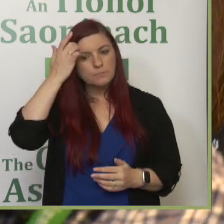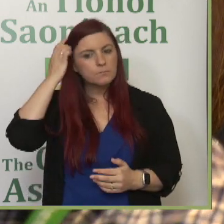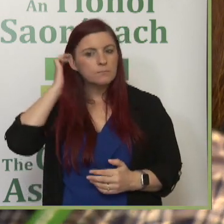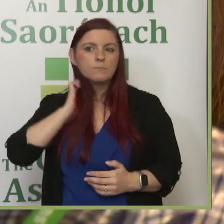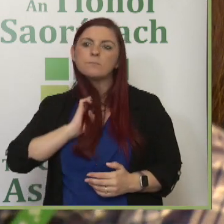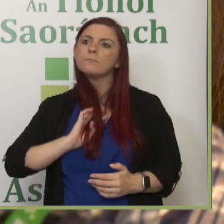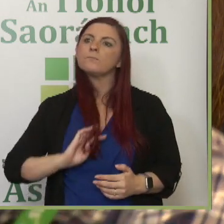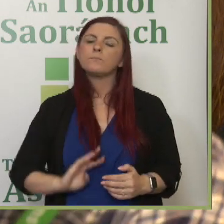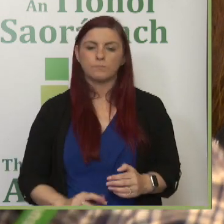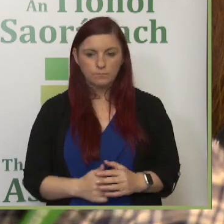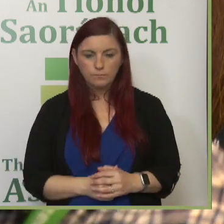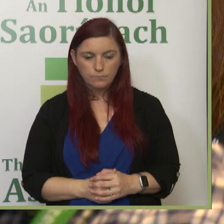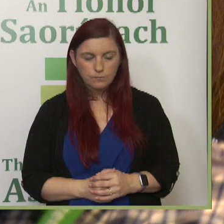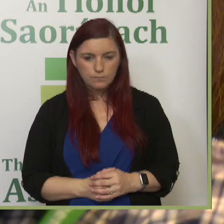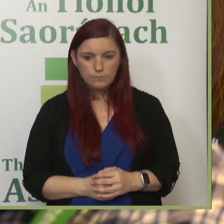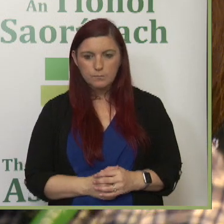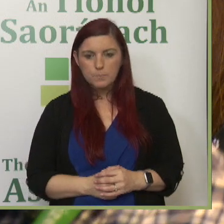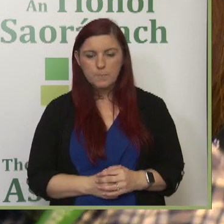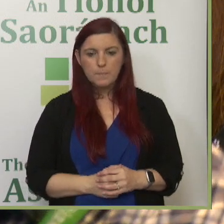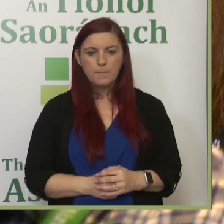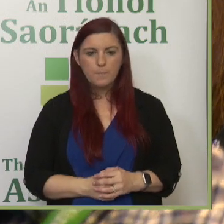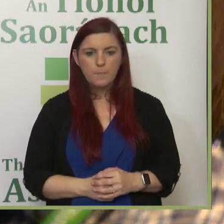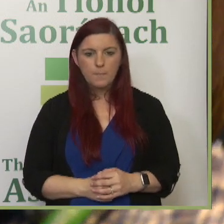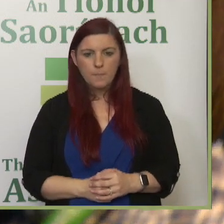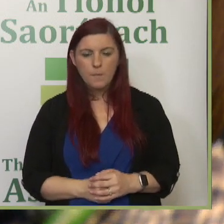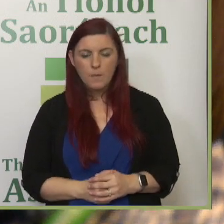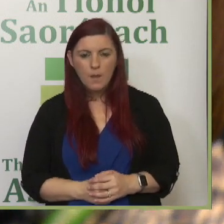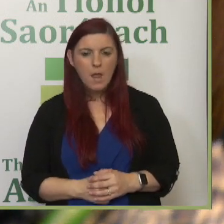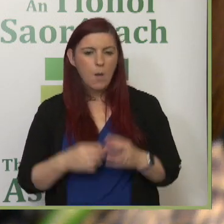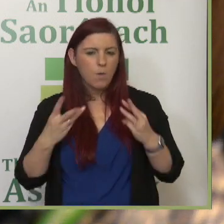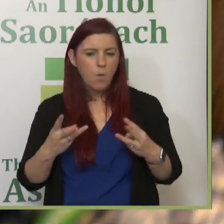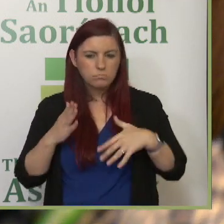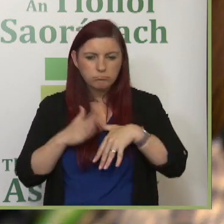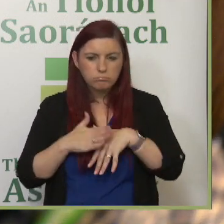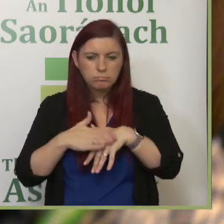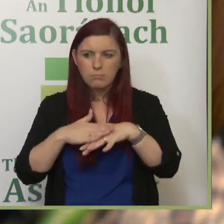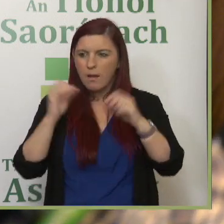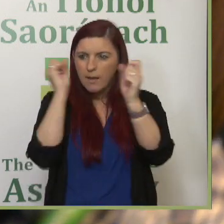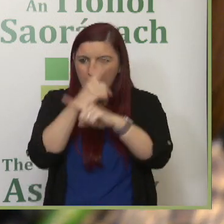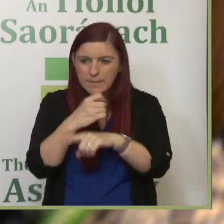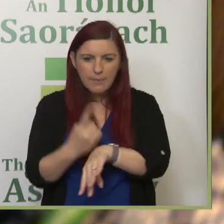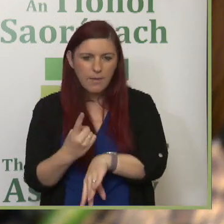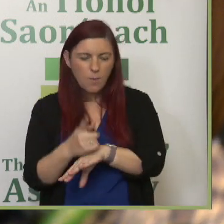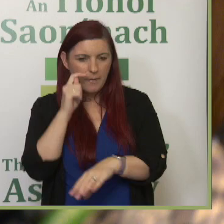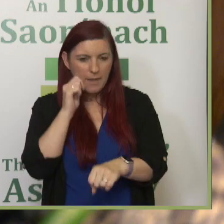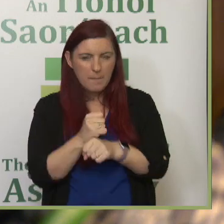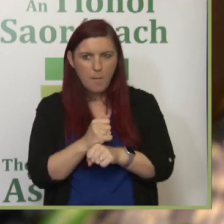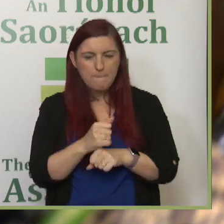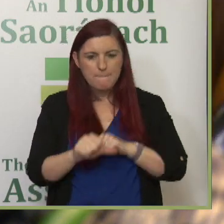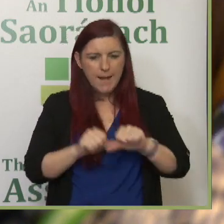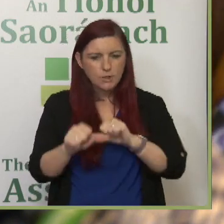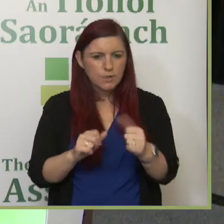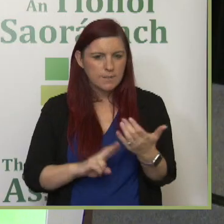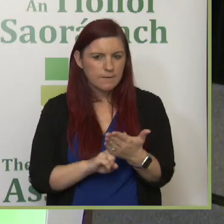And against all this complexity in terms of the drugs we're dealing with, we're also seeing much greater complexity in terms of patterns of use.